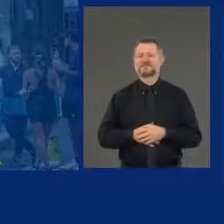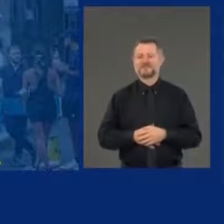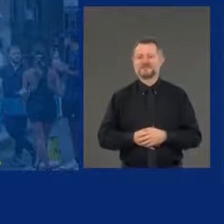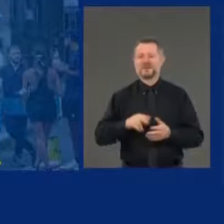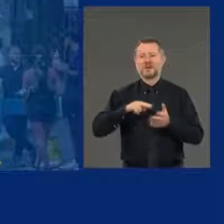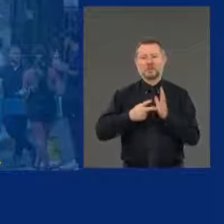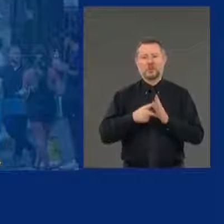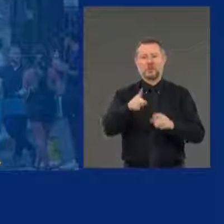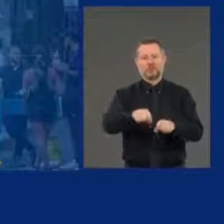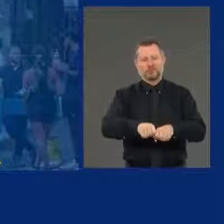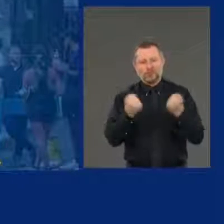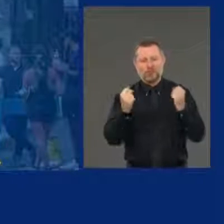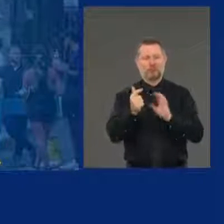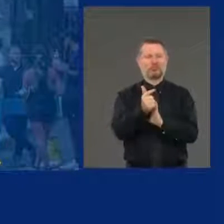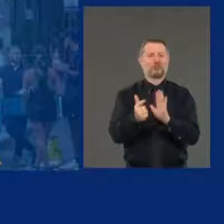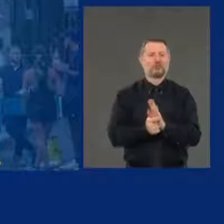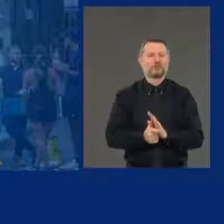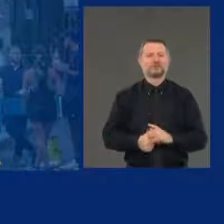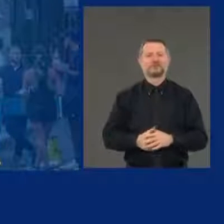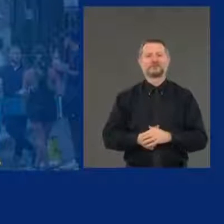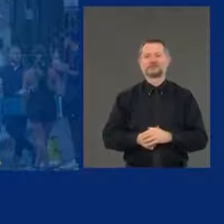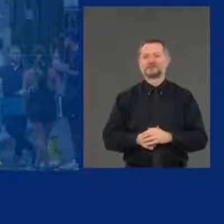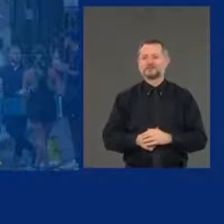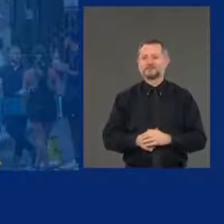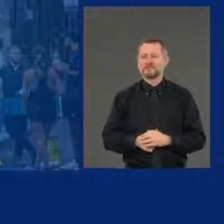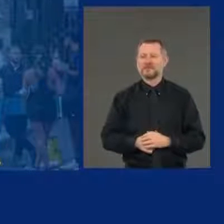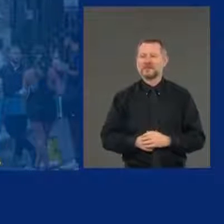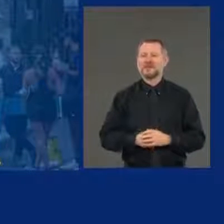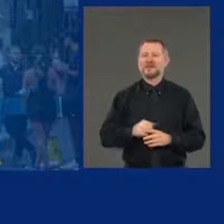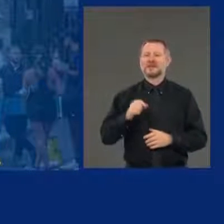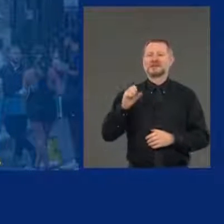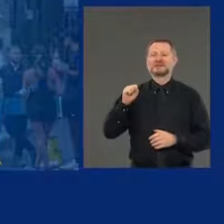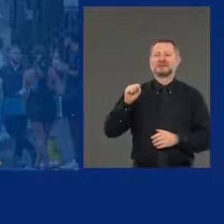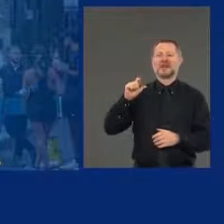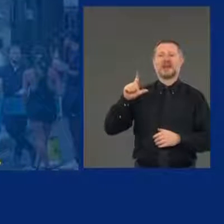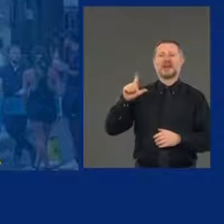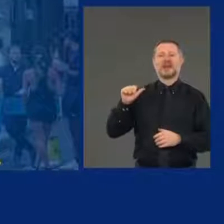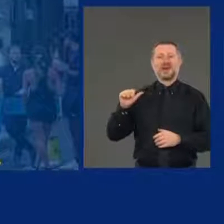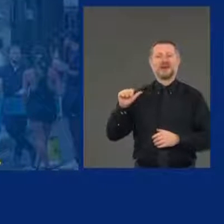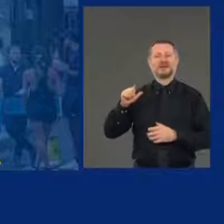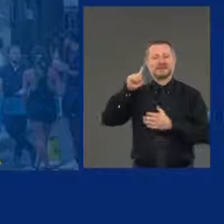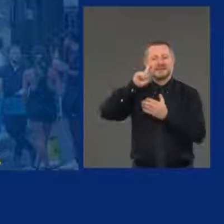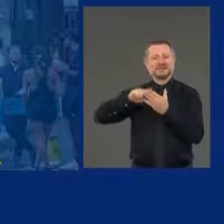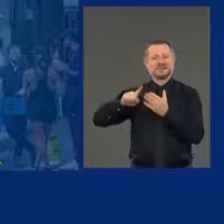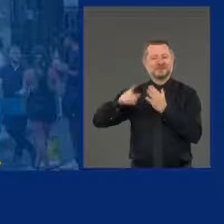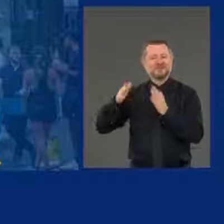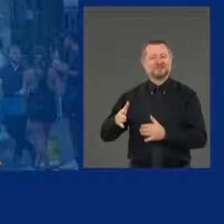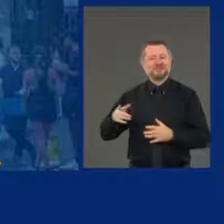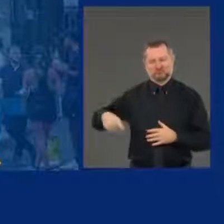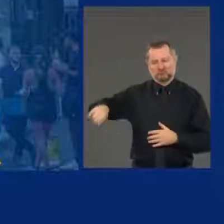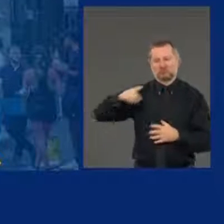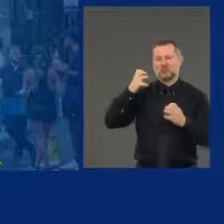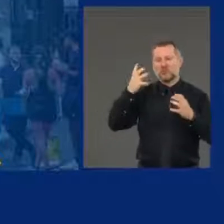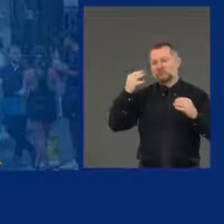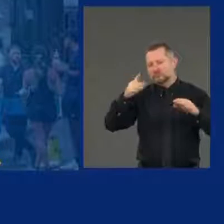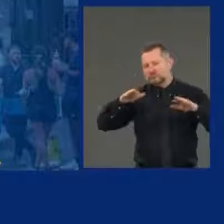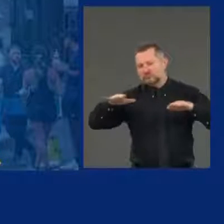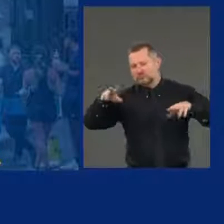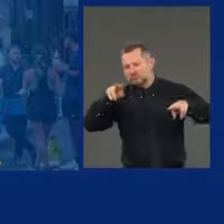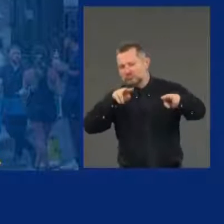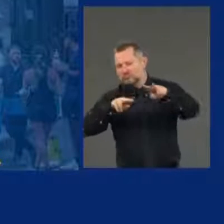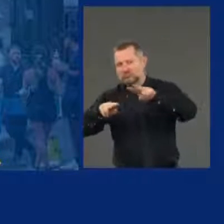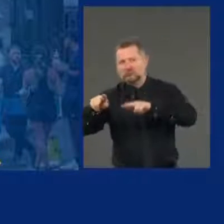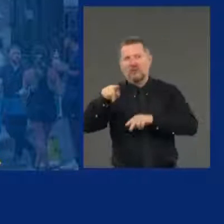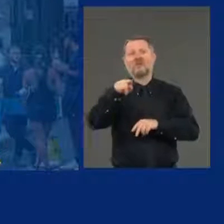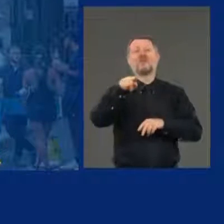violation. And the SLA inspectors are out there. I am telling you that. I called a couple